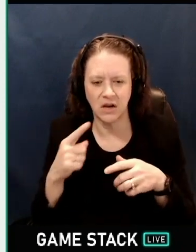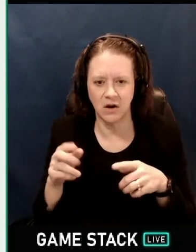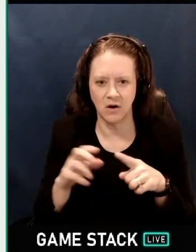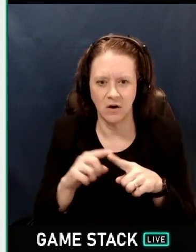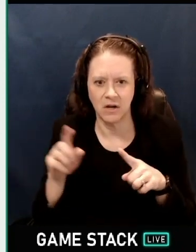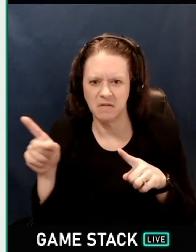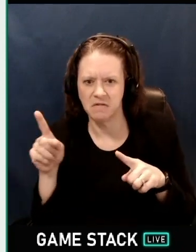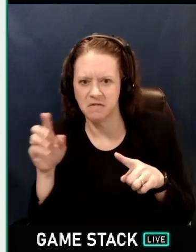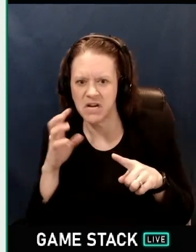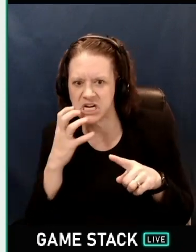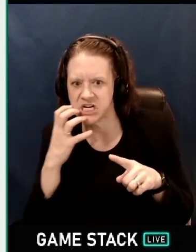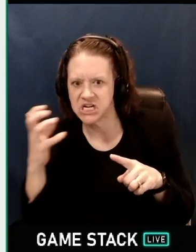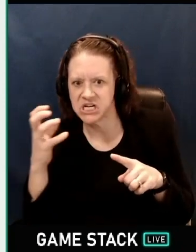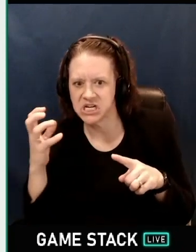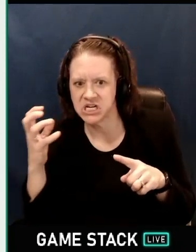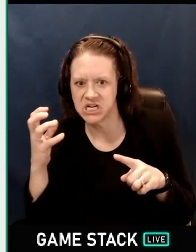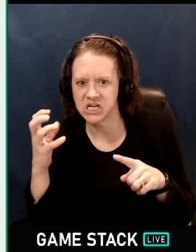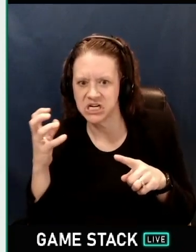Now spatial.